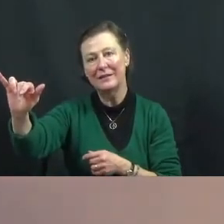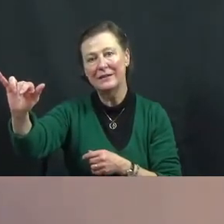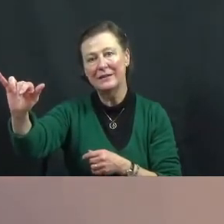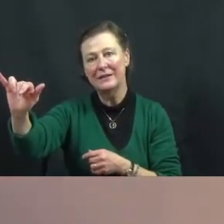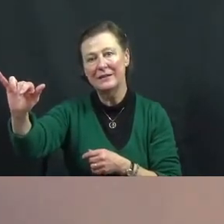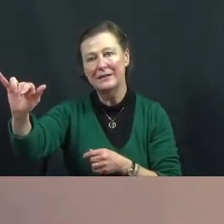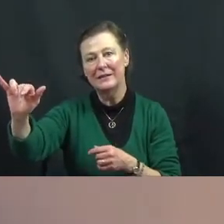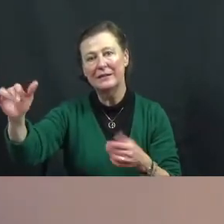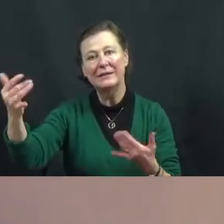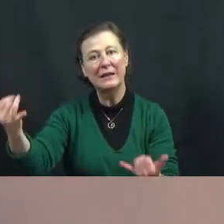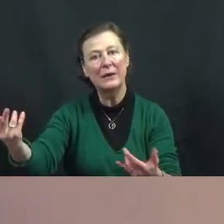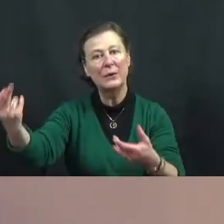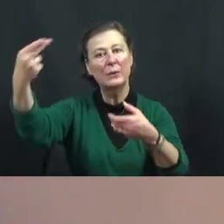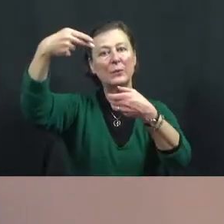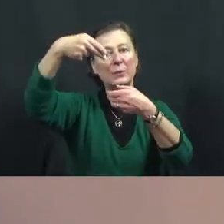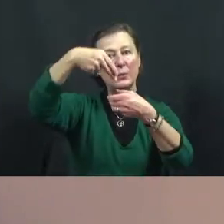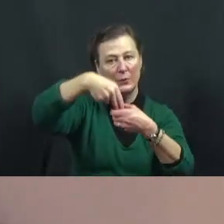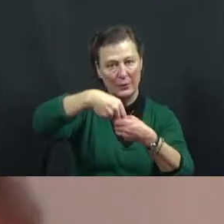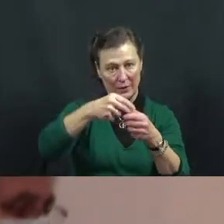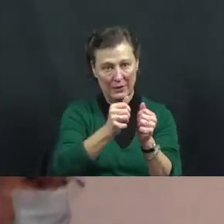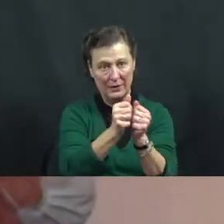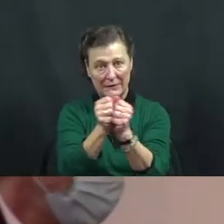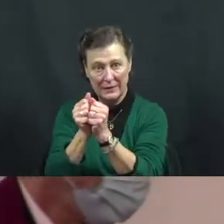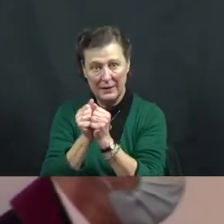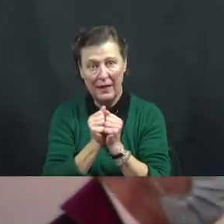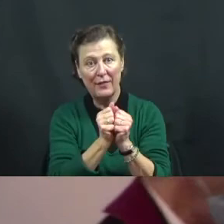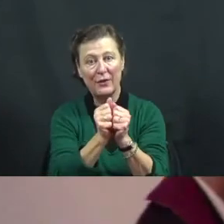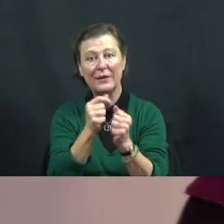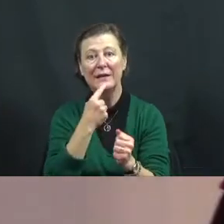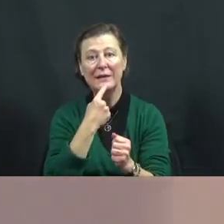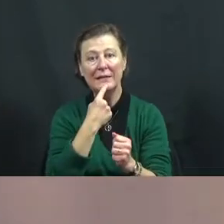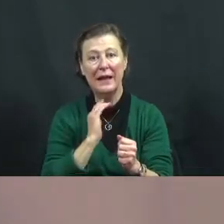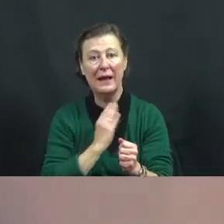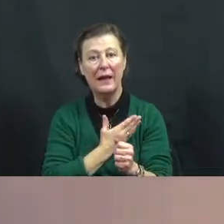Let us join in together and say our affirmation.